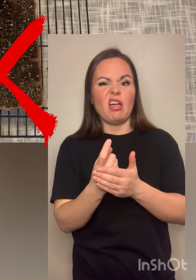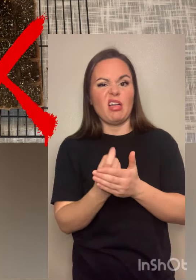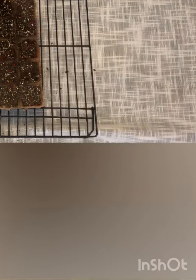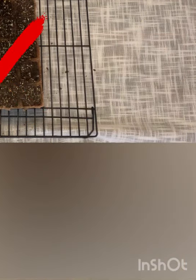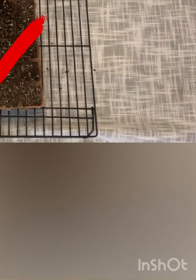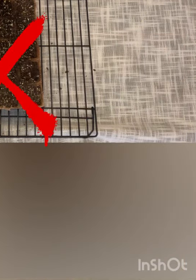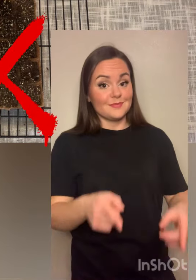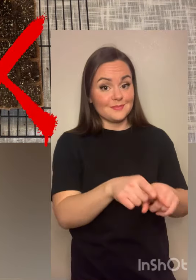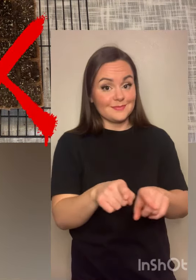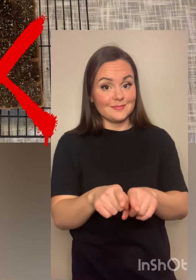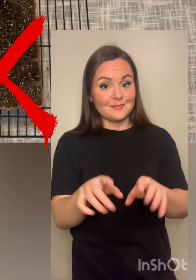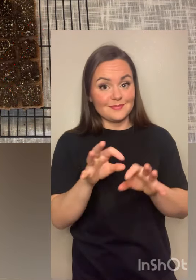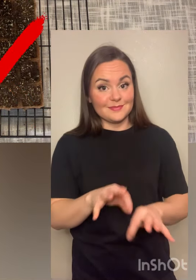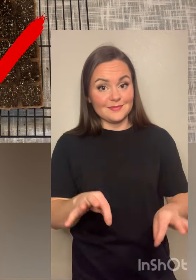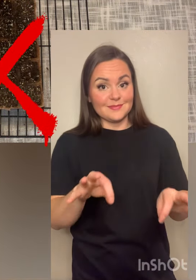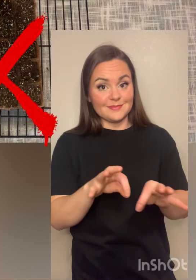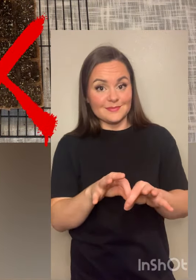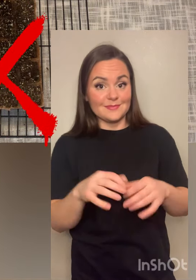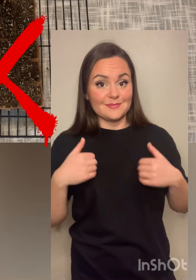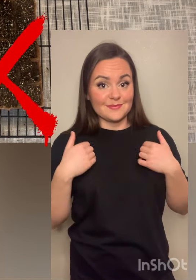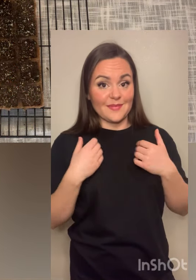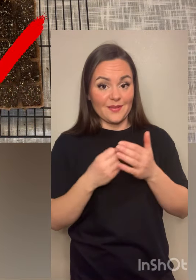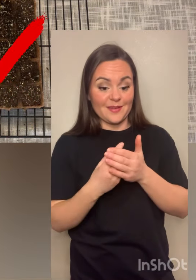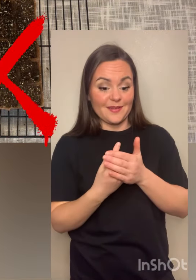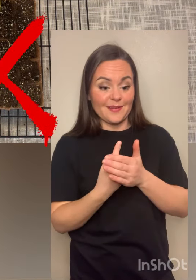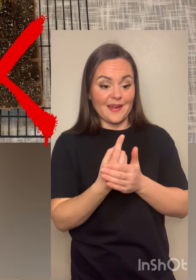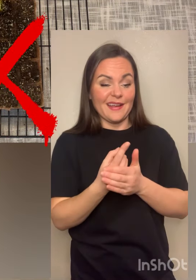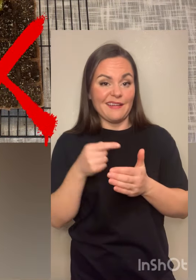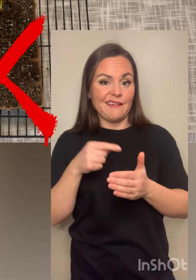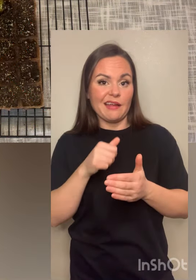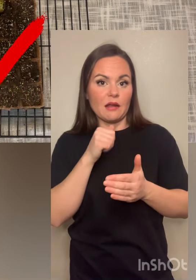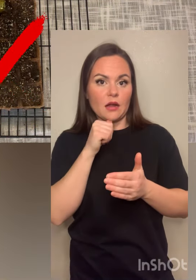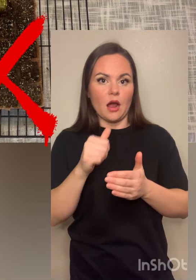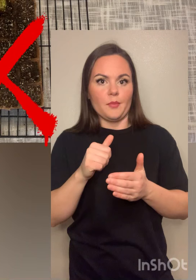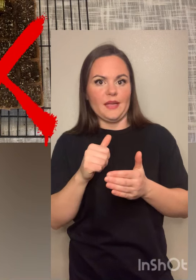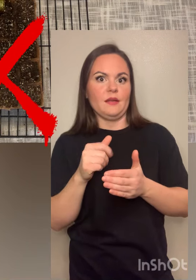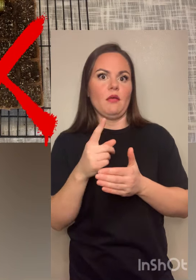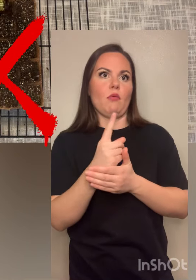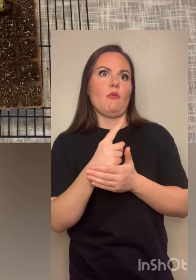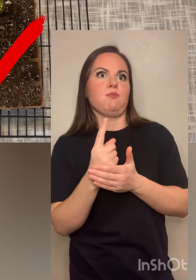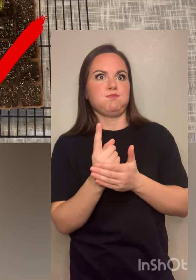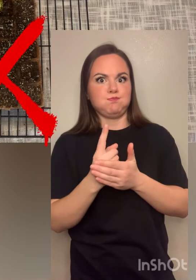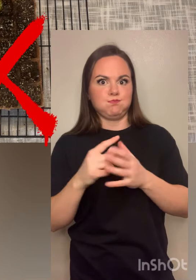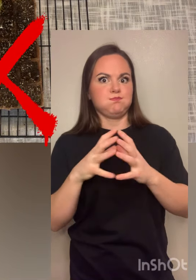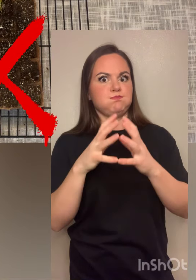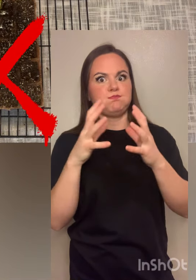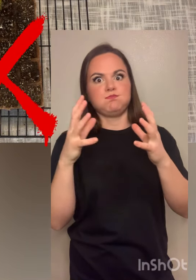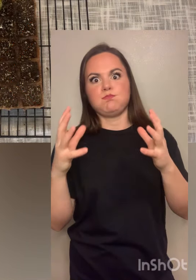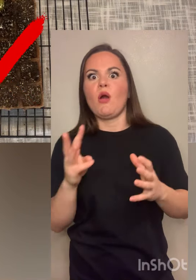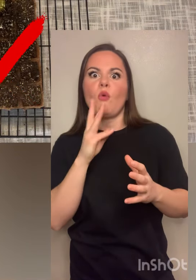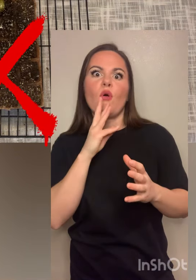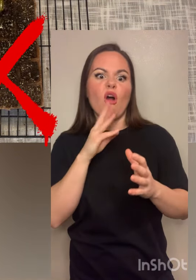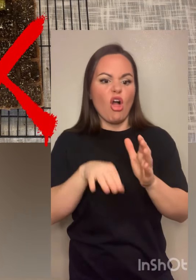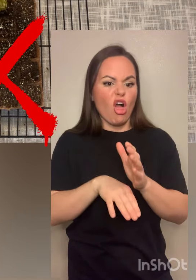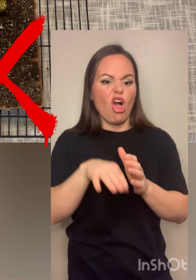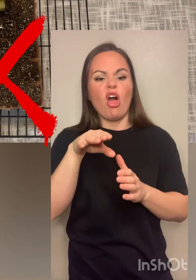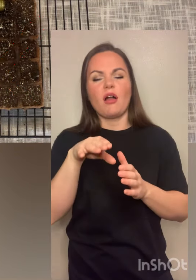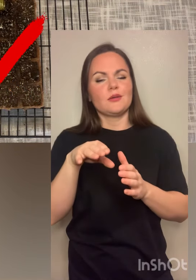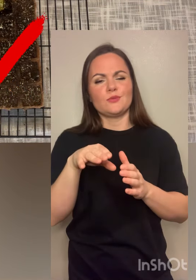You also do not want to totally soak your seedlings. I spray my seedlings around 3 times a